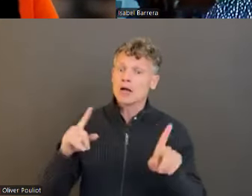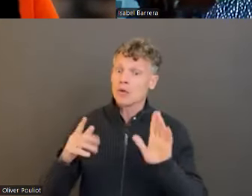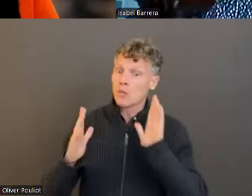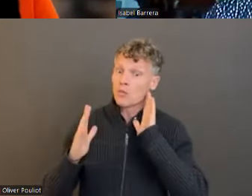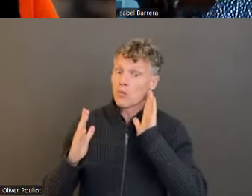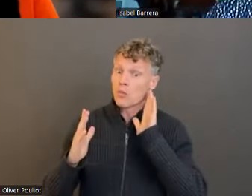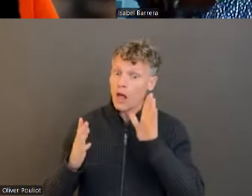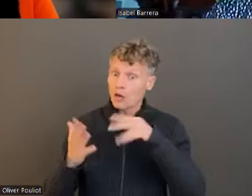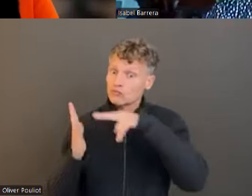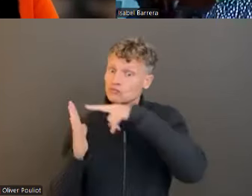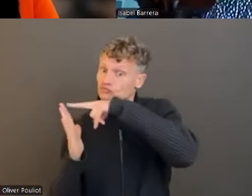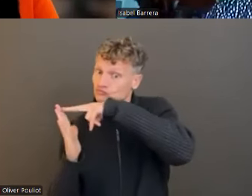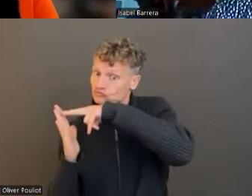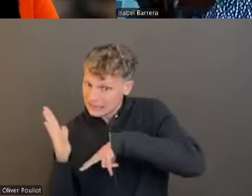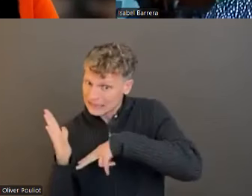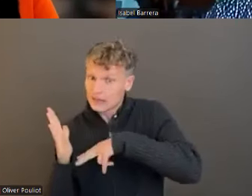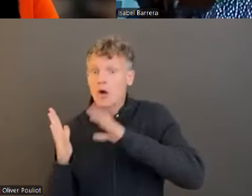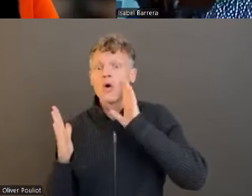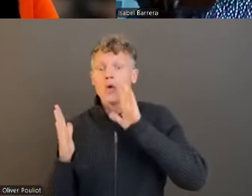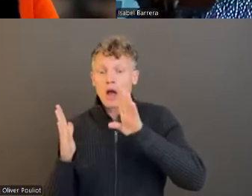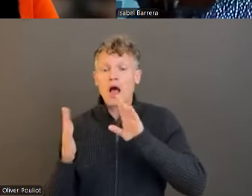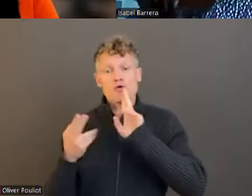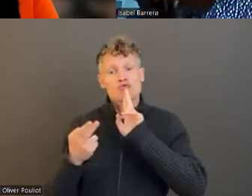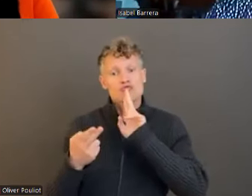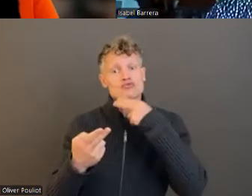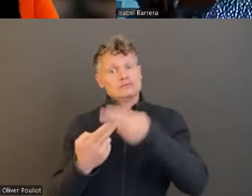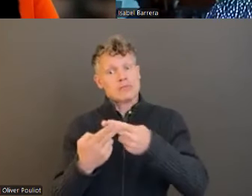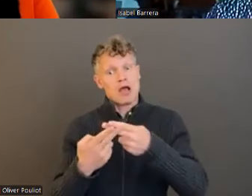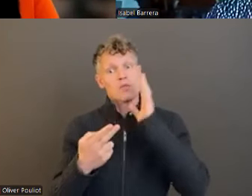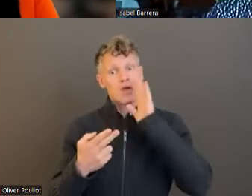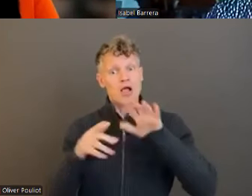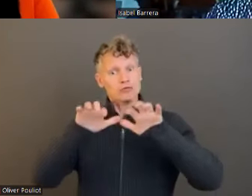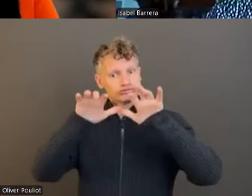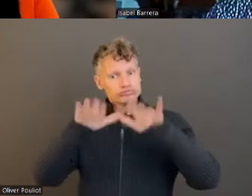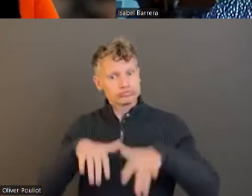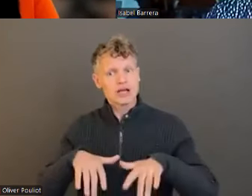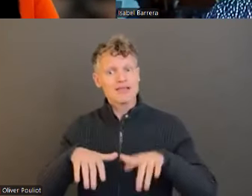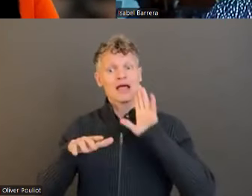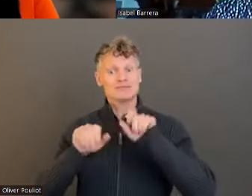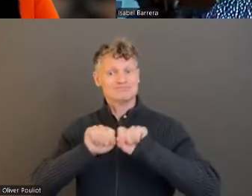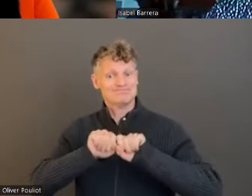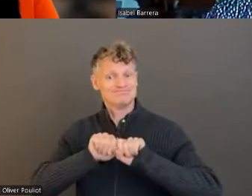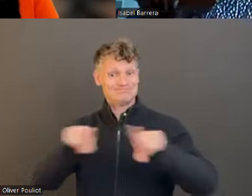a document to everyone that participated with the questions and answers